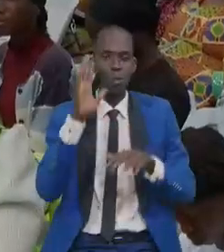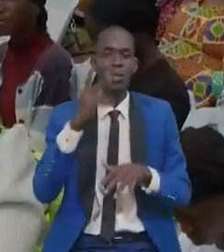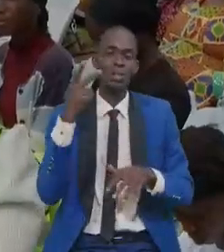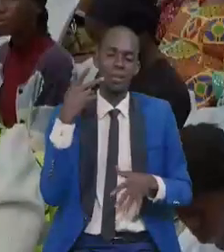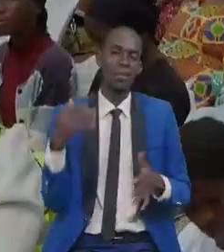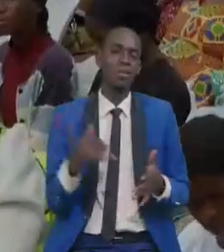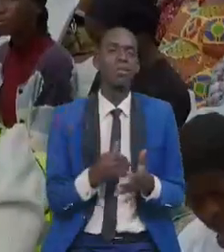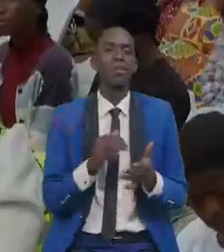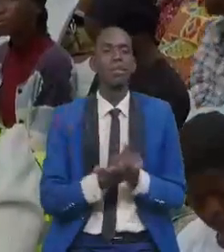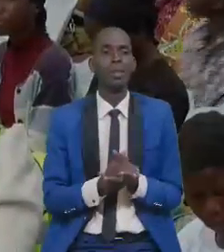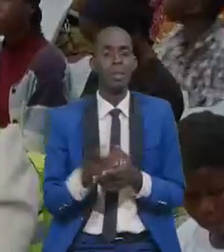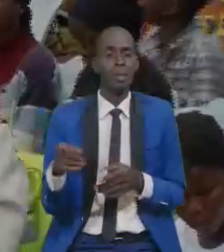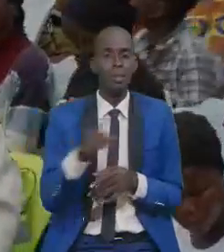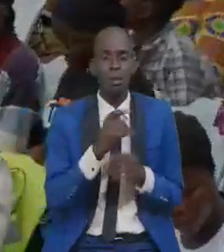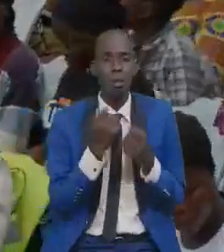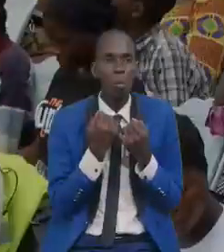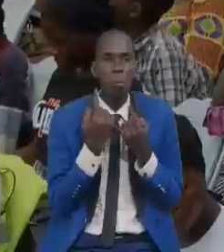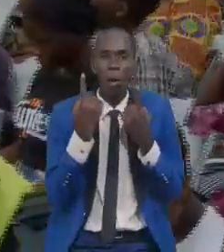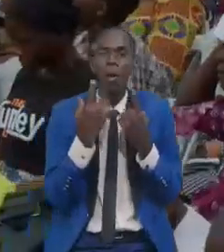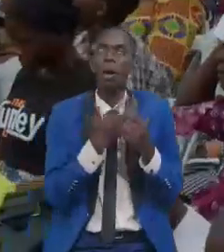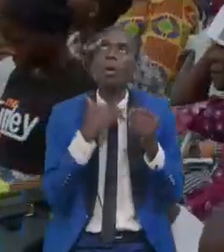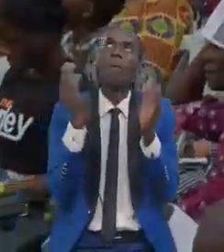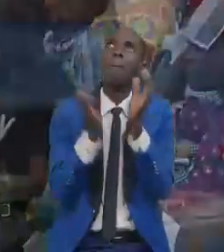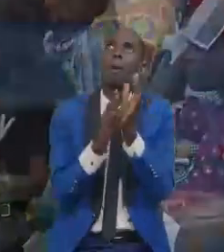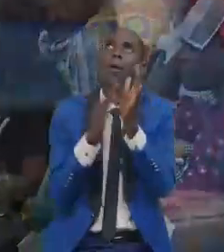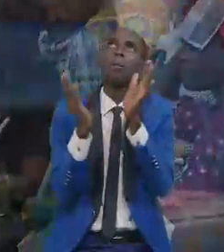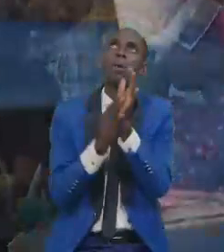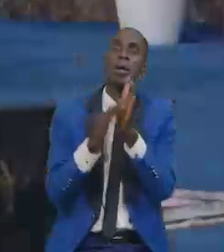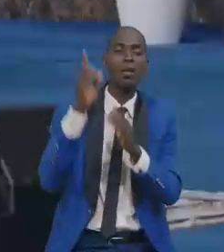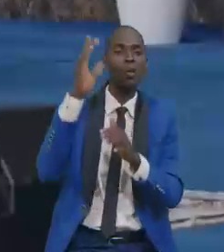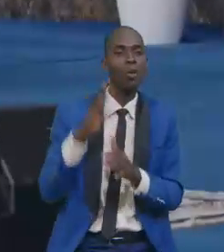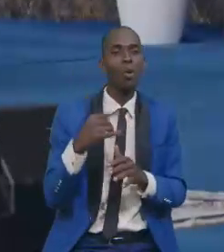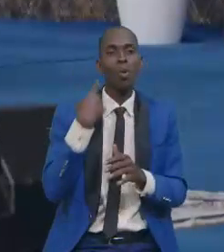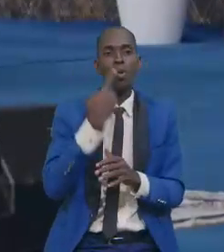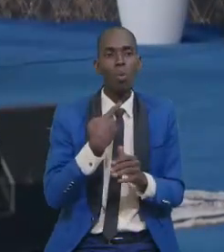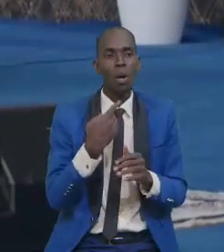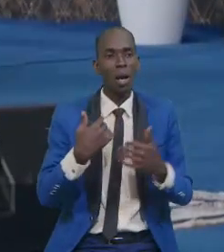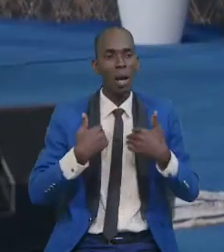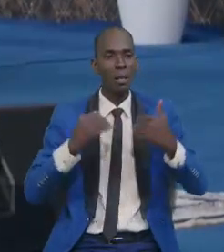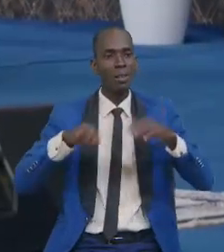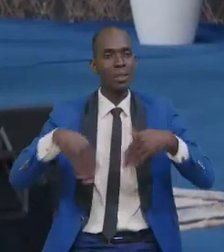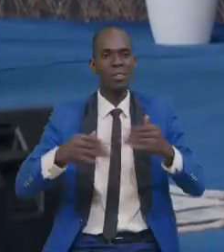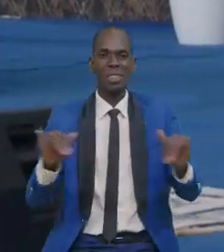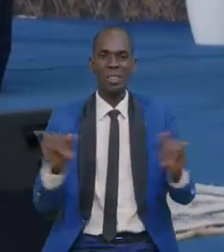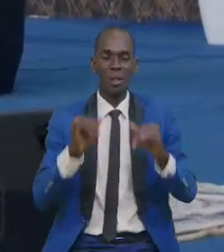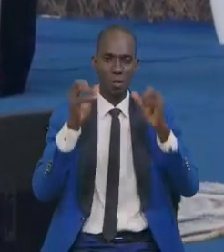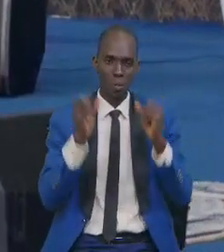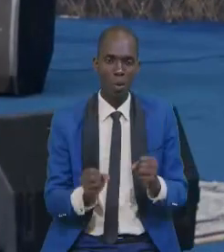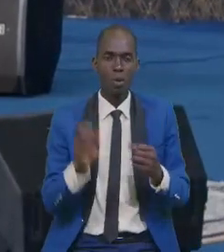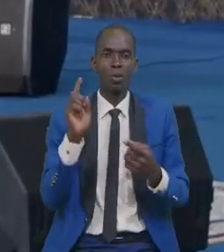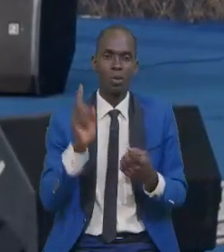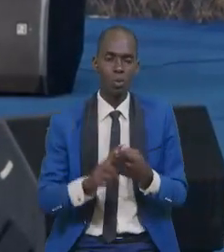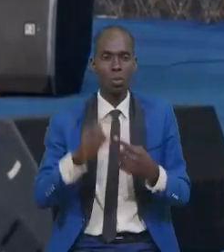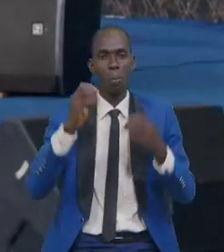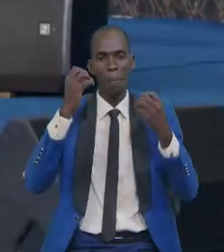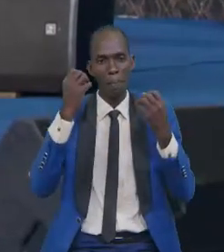They marveled and glorified God, which had given such power unto men,